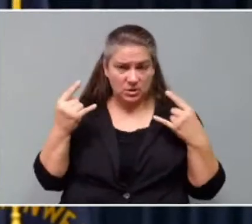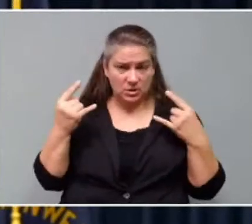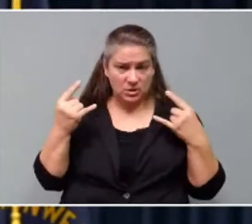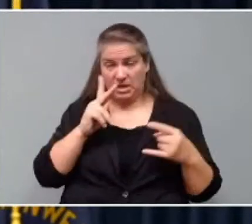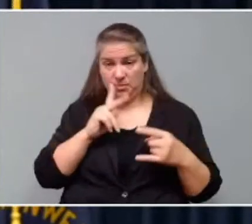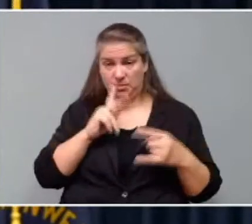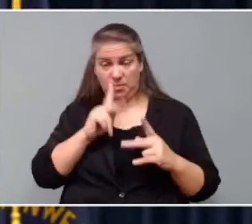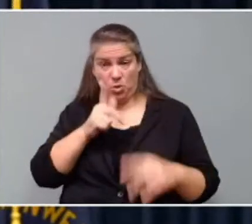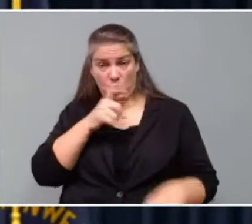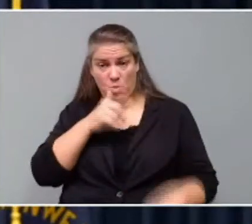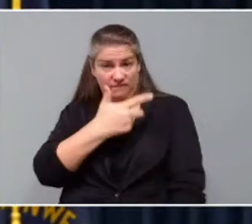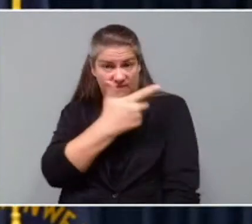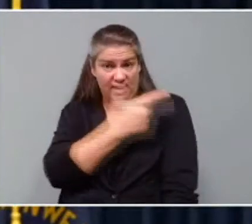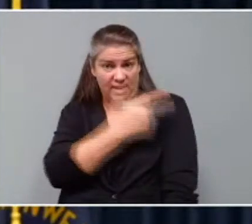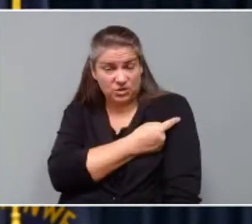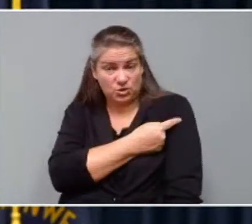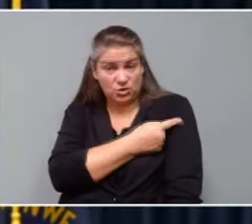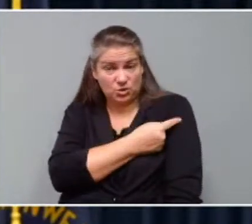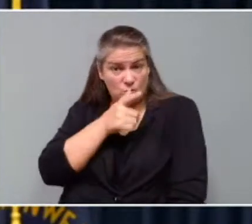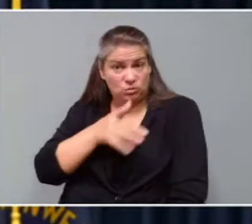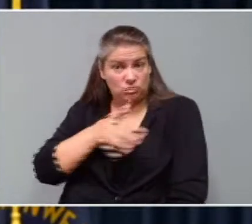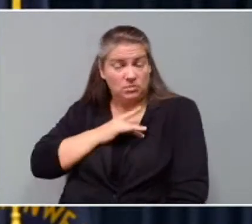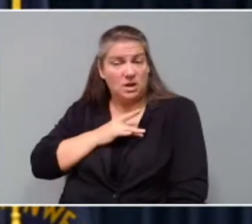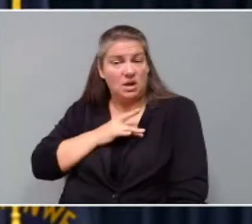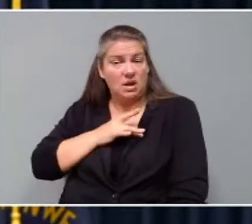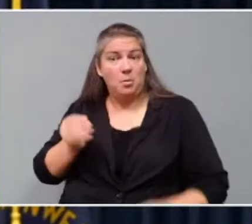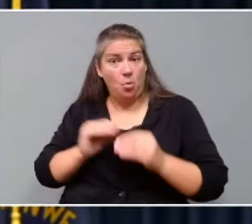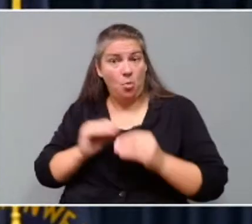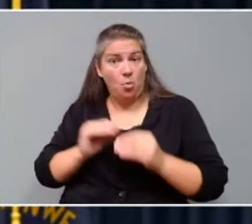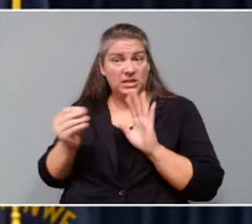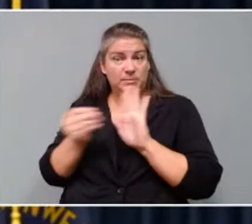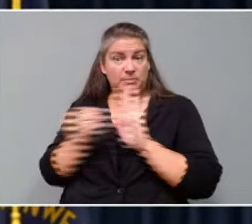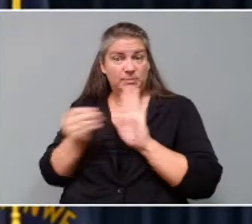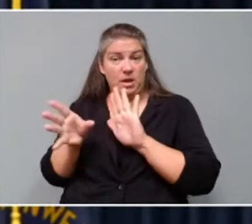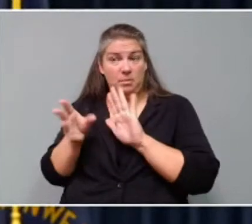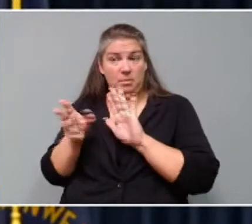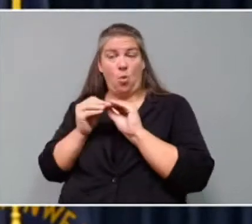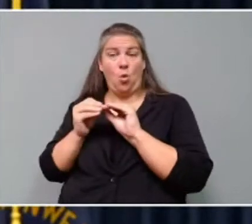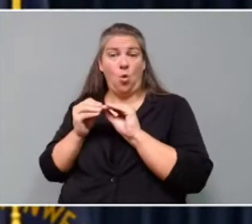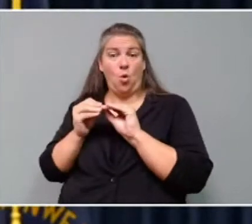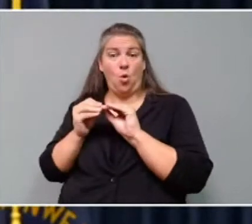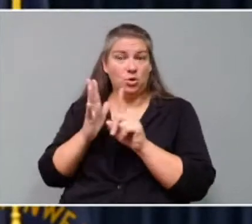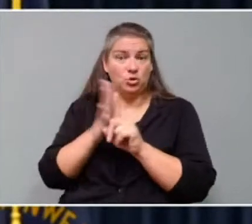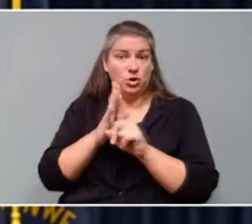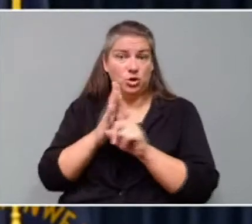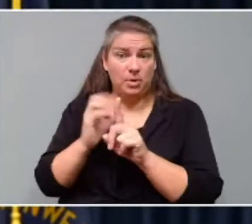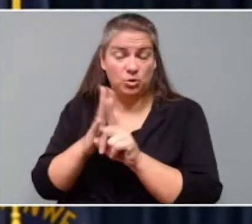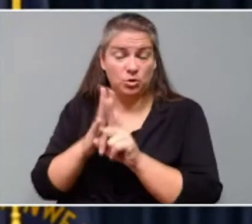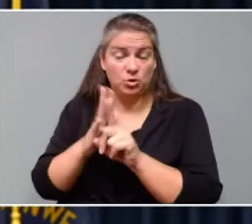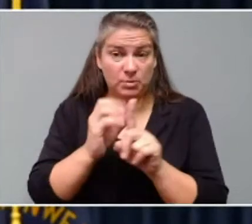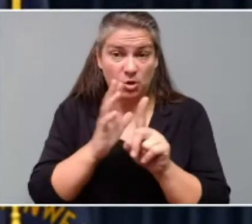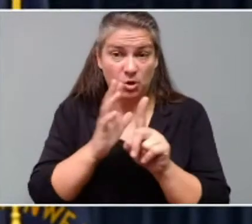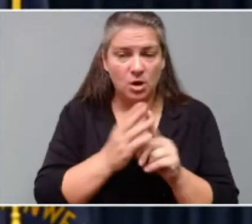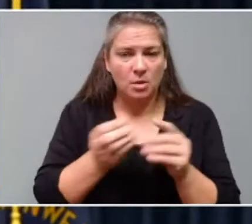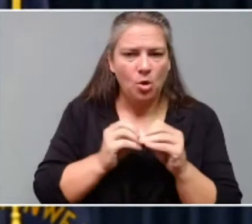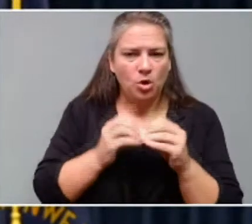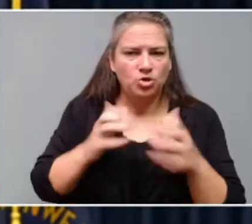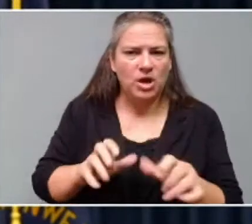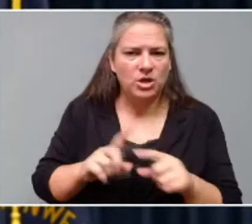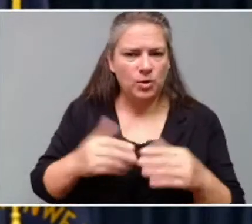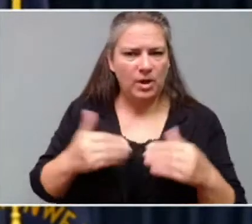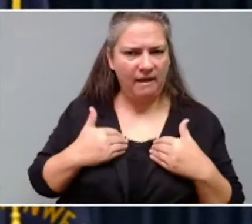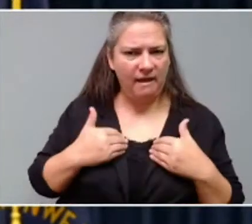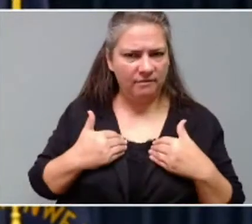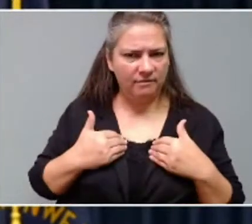have, the more chances it has to break through. And so in an unmasked scenario, those we're asking to go in and actually teach are